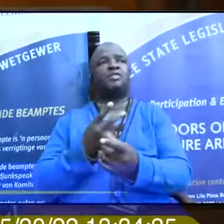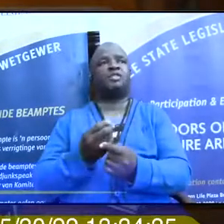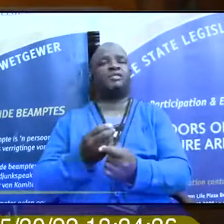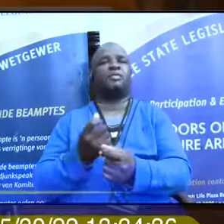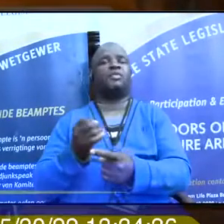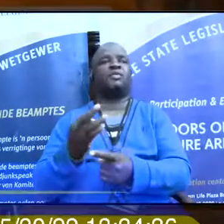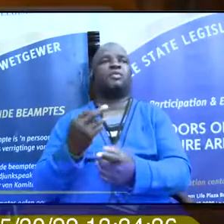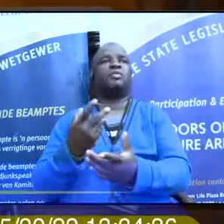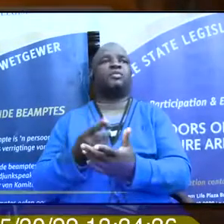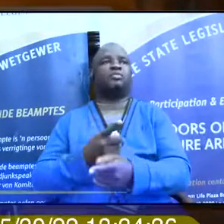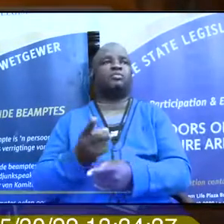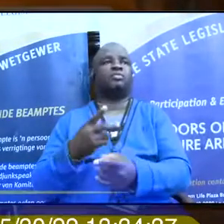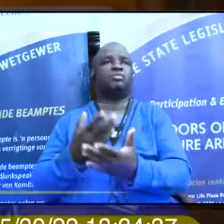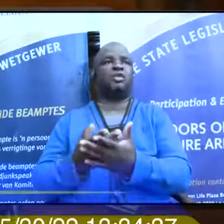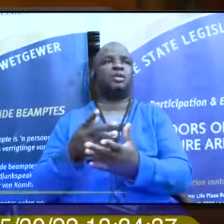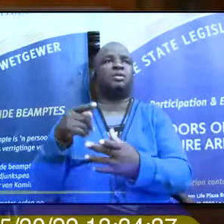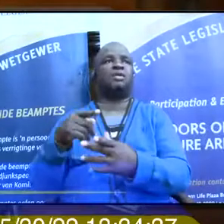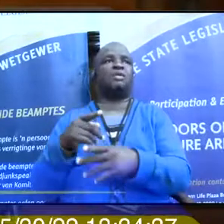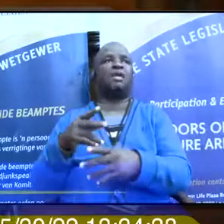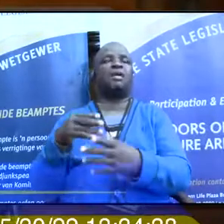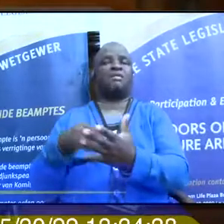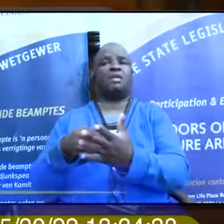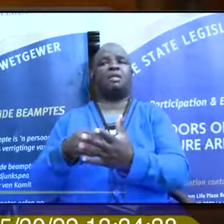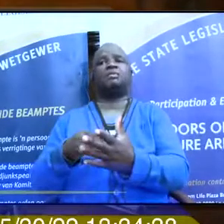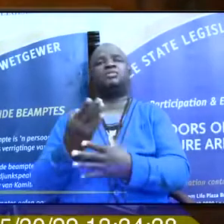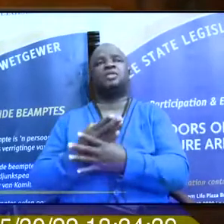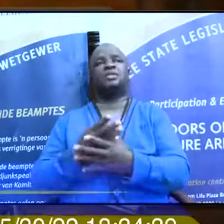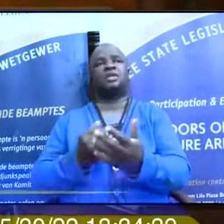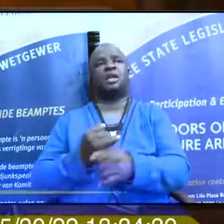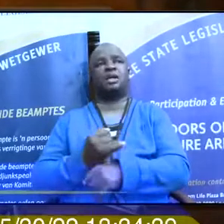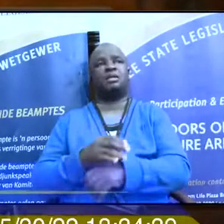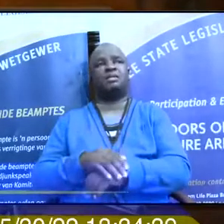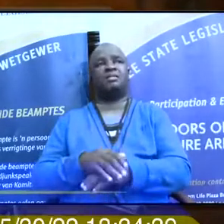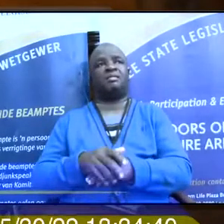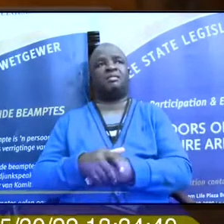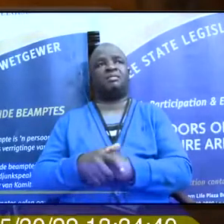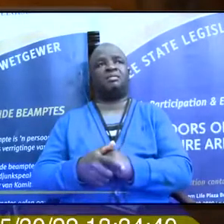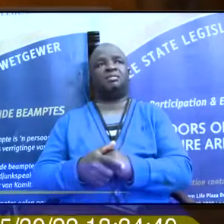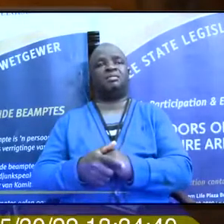for them to arrive on time at work